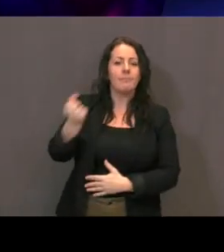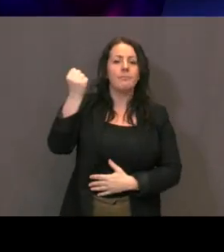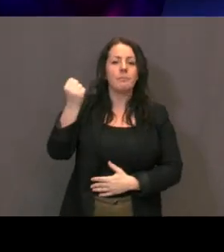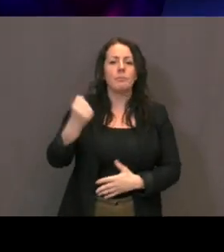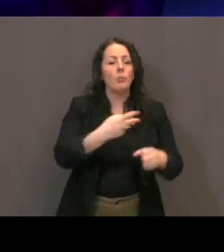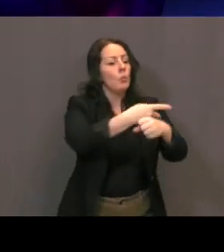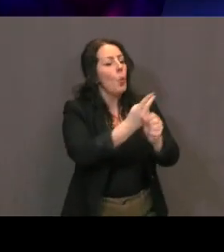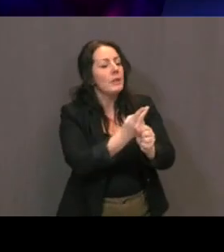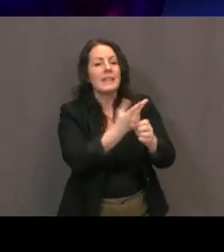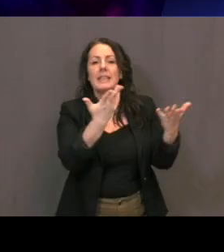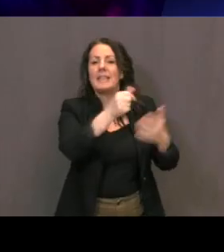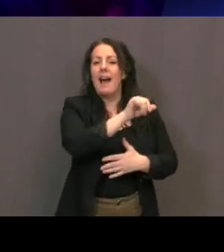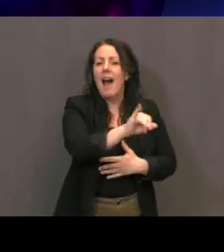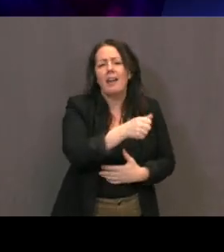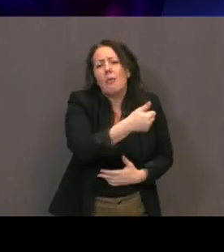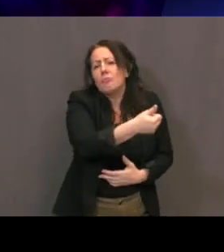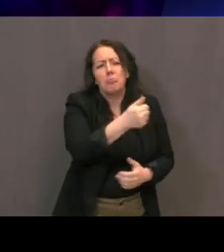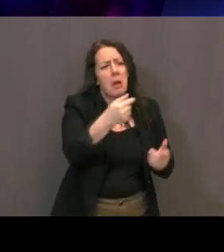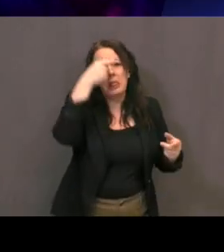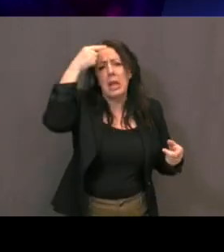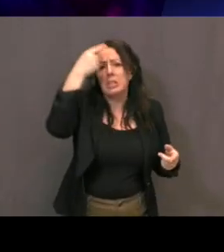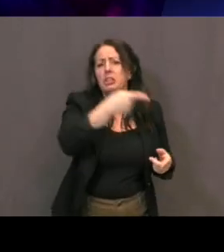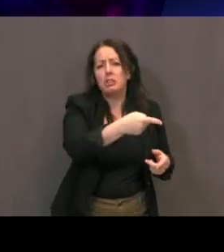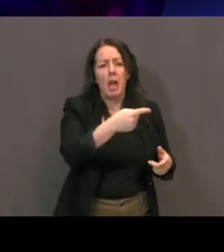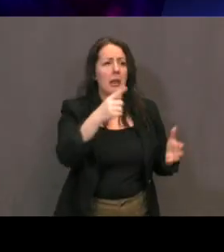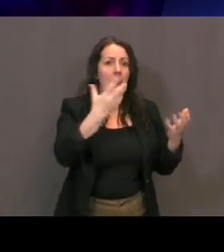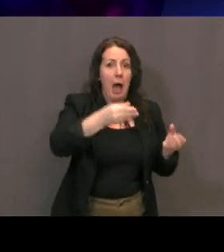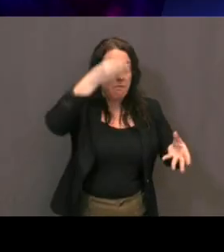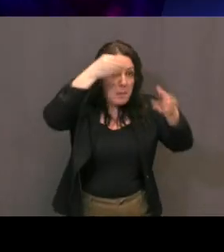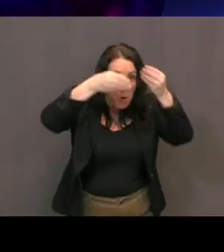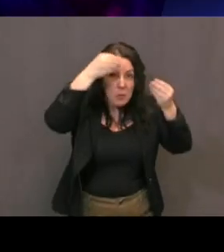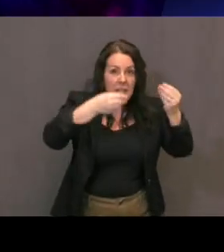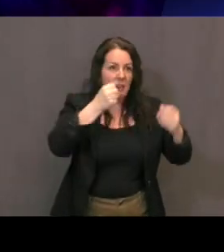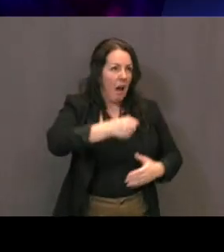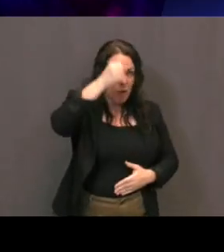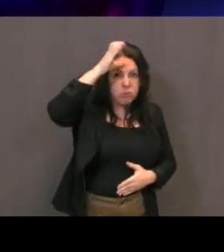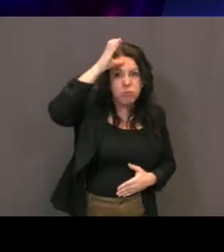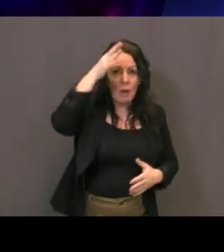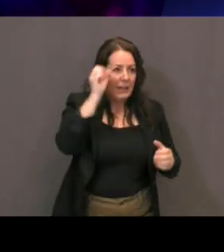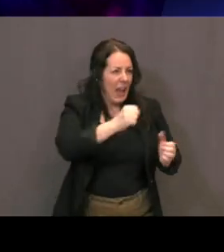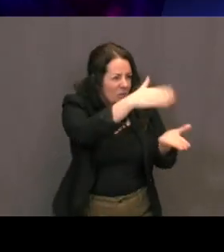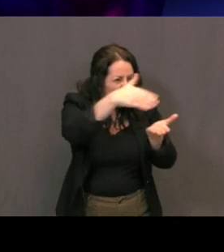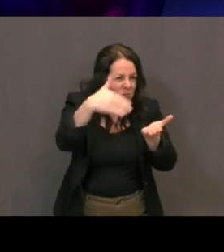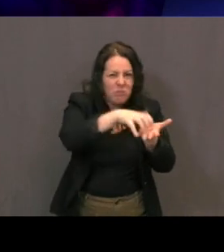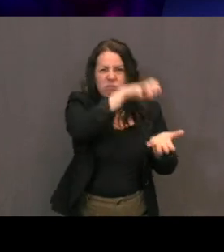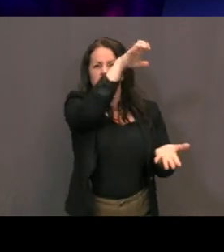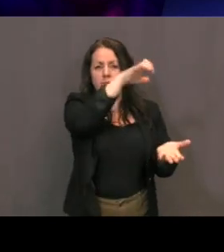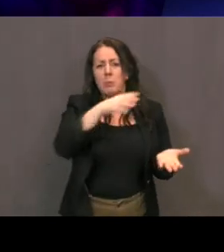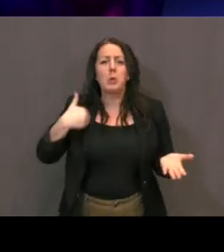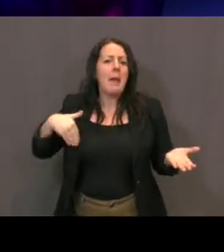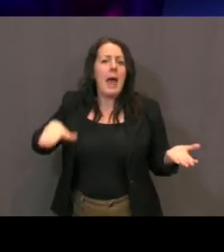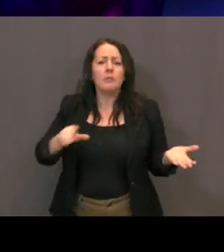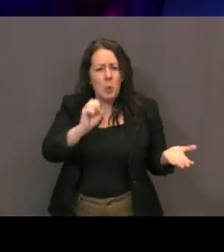storage, memory, and processing of information, But what they don't have is the human wisdom. They don't have